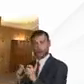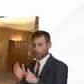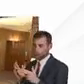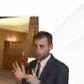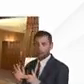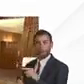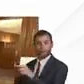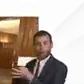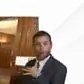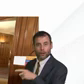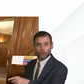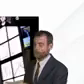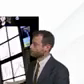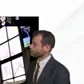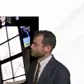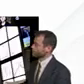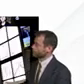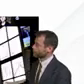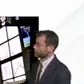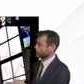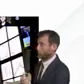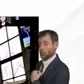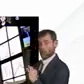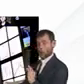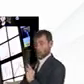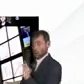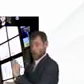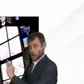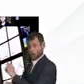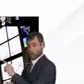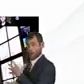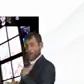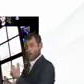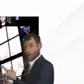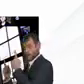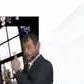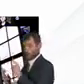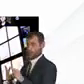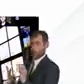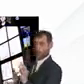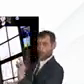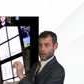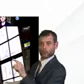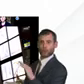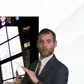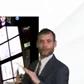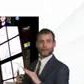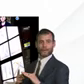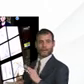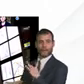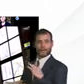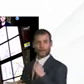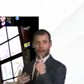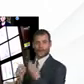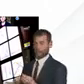thank you very much uh secretary so question to you and then one to the deputy cmo if i if i can why are you so